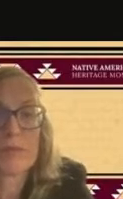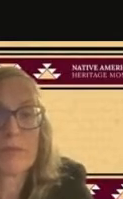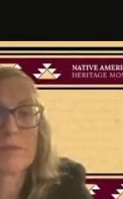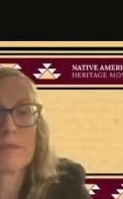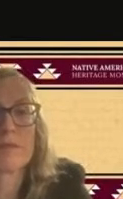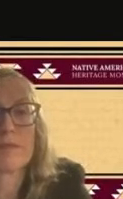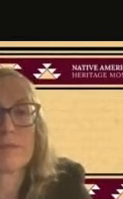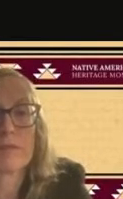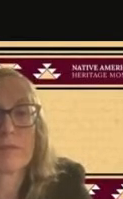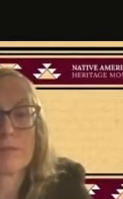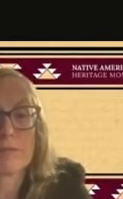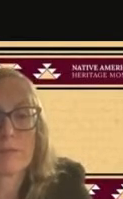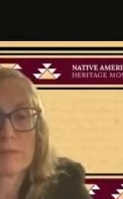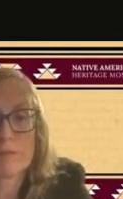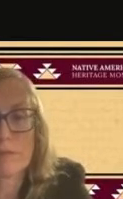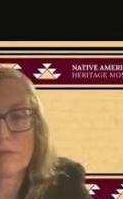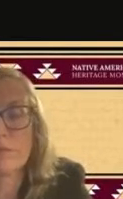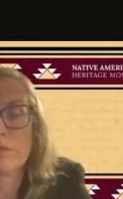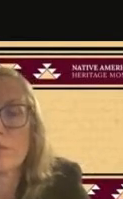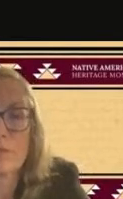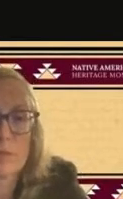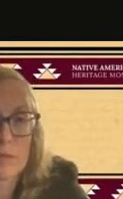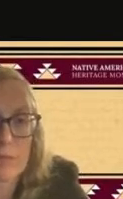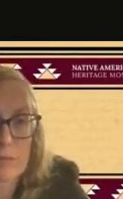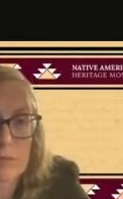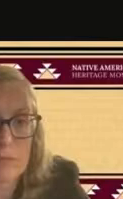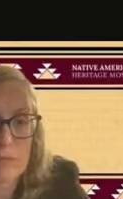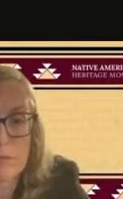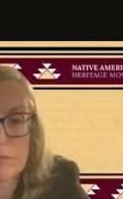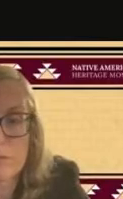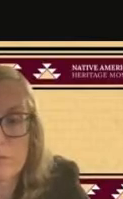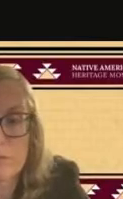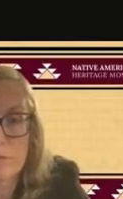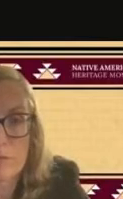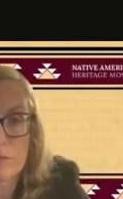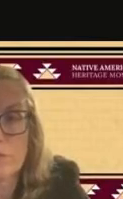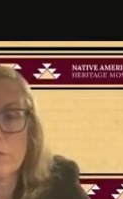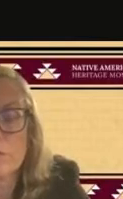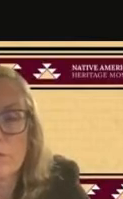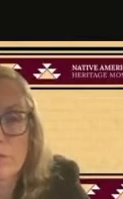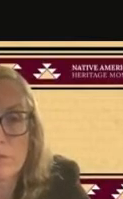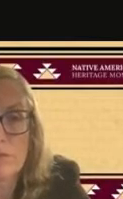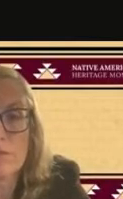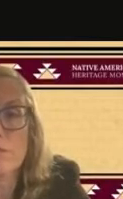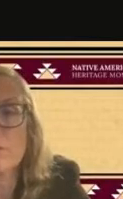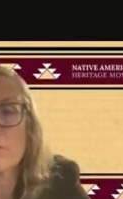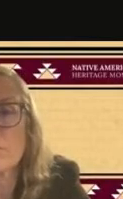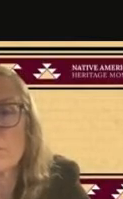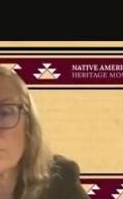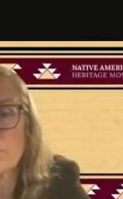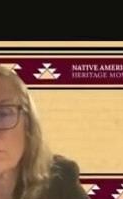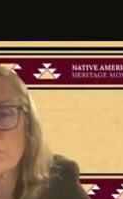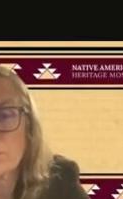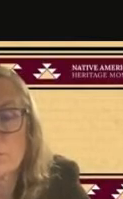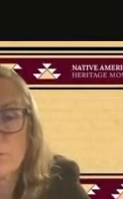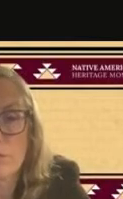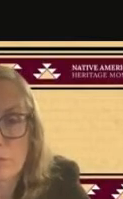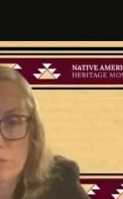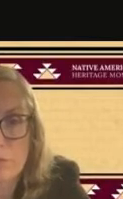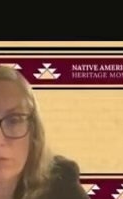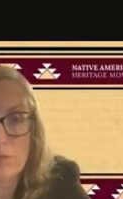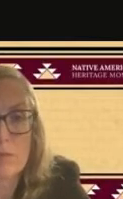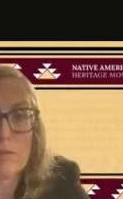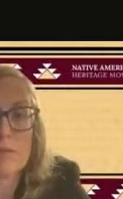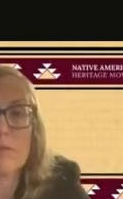So if a candidate reaches out to you at any point in the process and says, hey, I know you're on the board, I'm interested in the job, please thank them and refer them